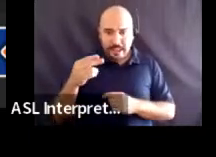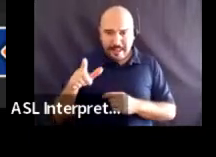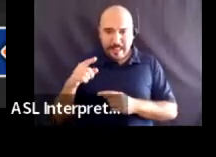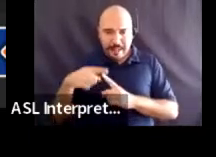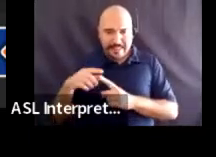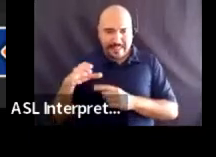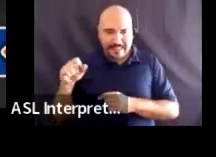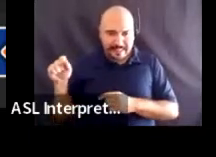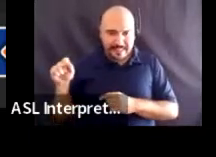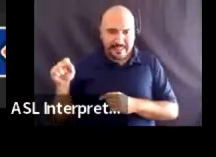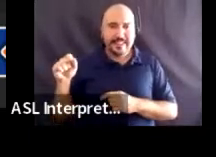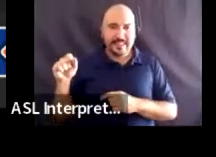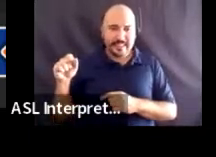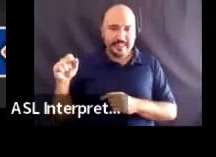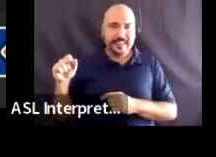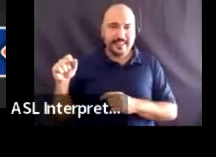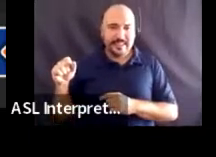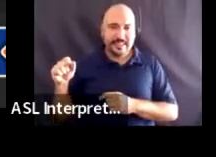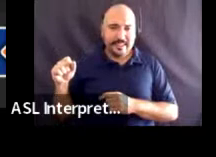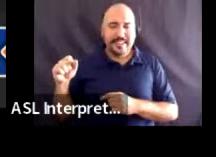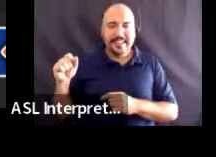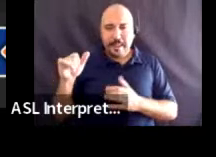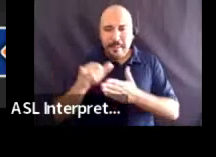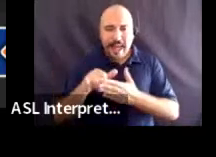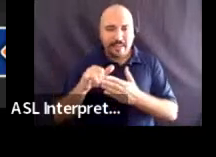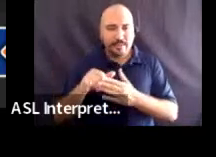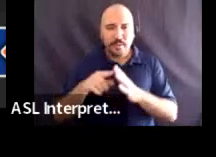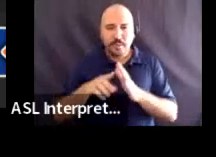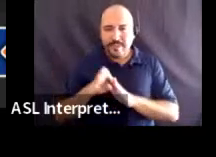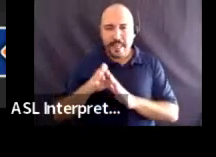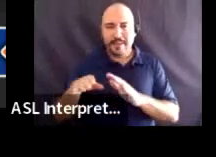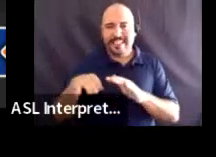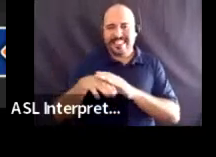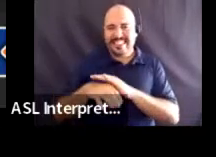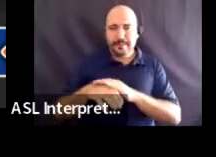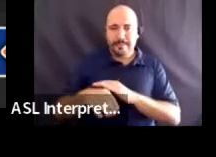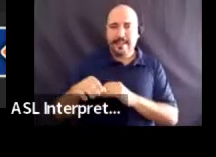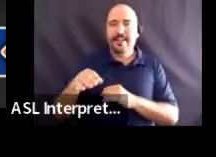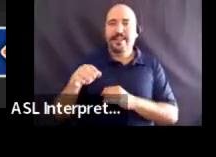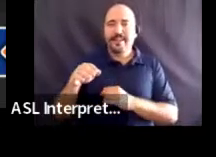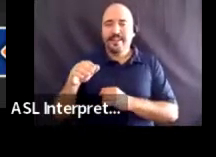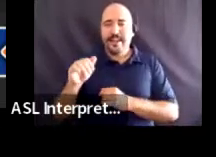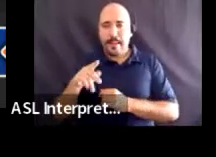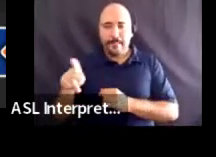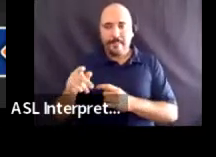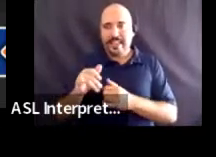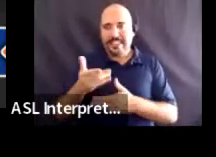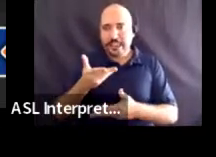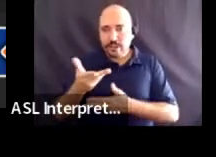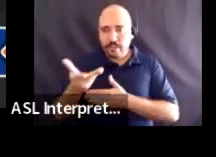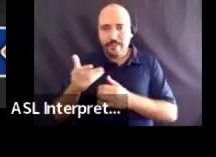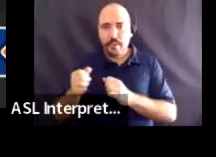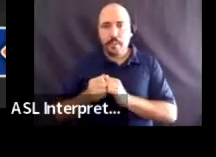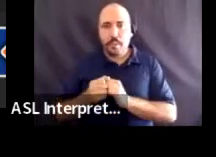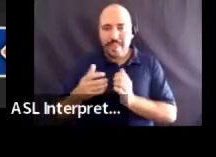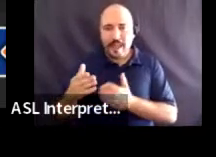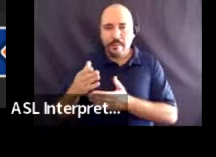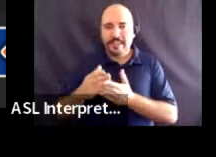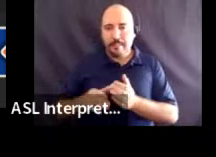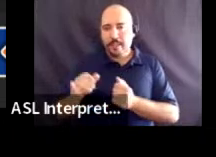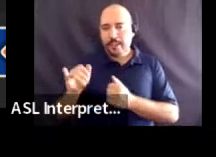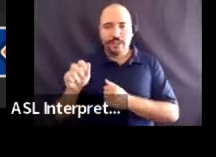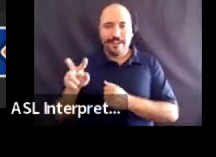impossible to build an accessible application that's interactive without some JavaScript.